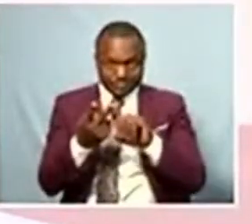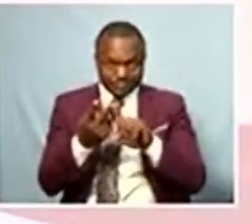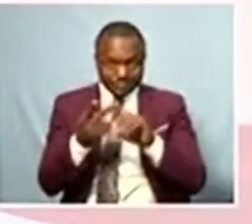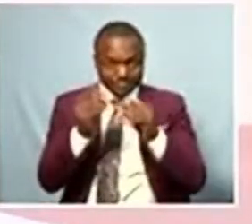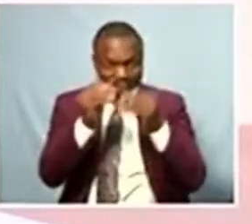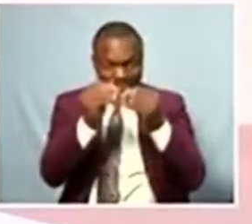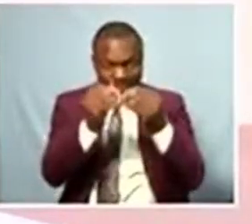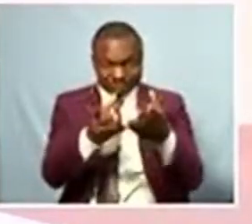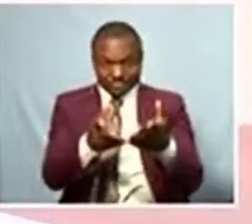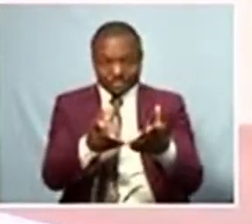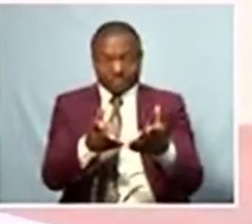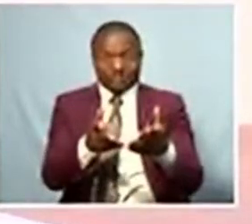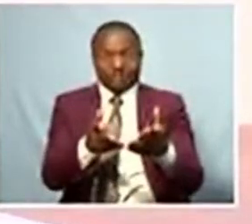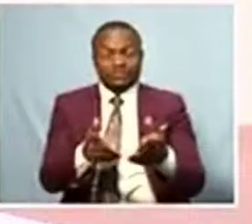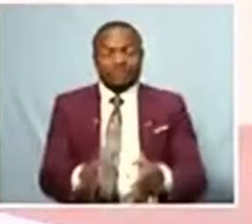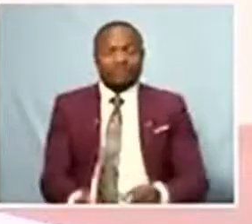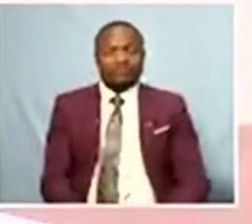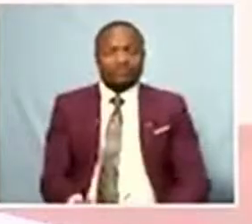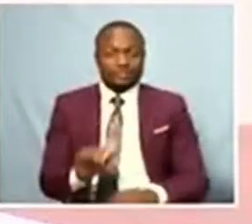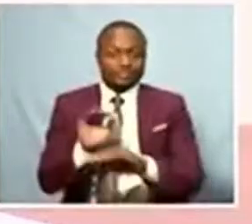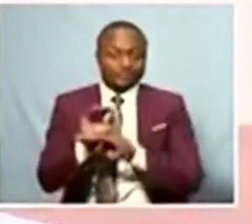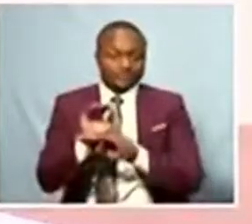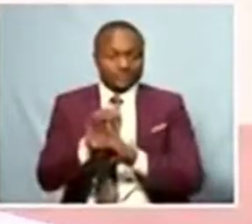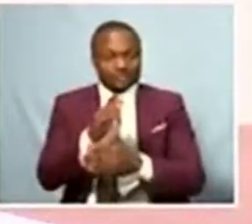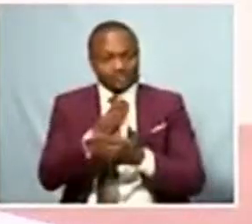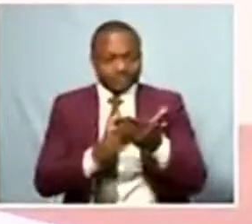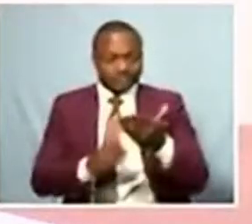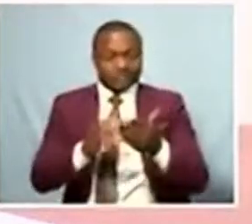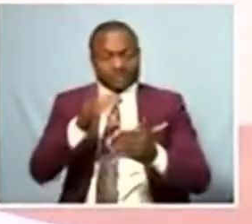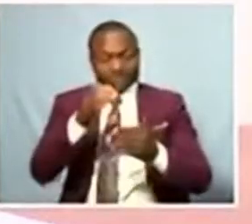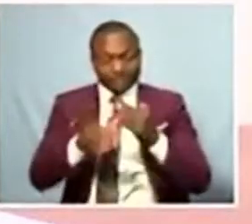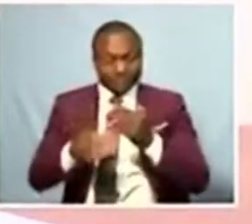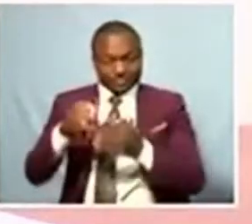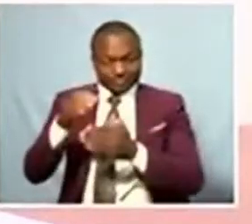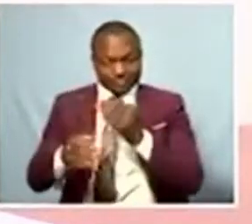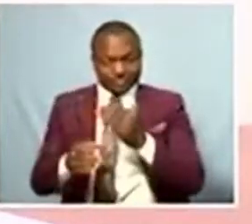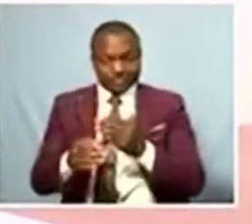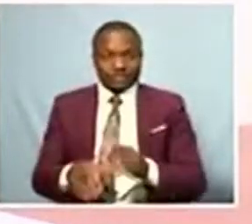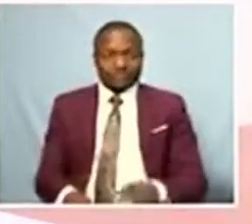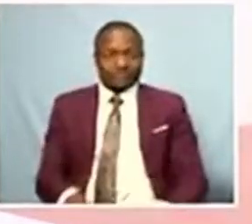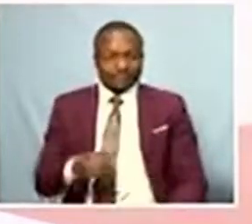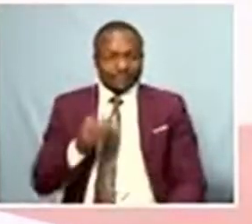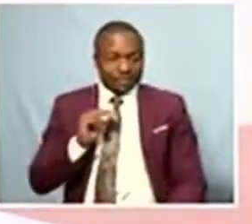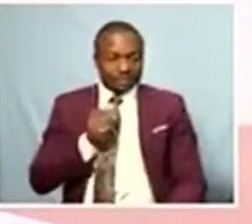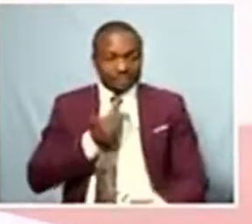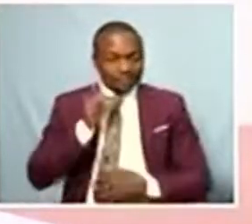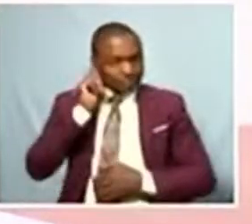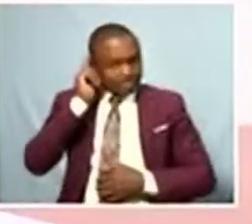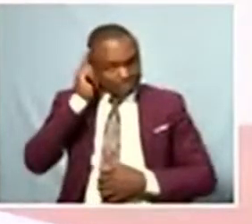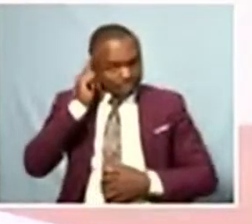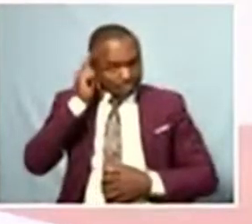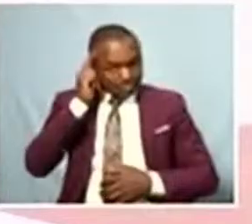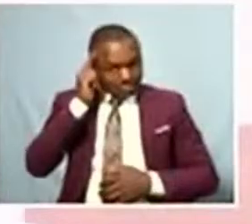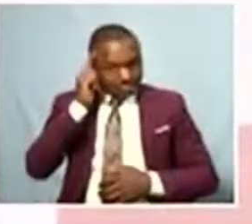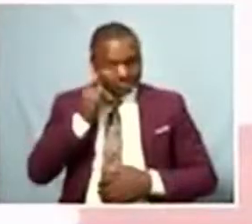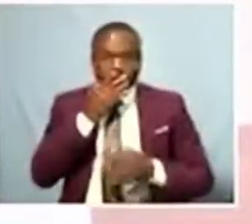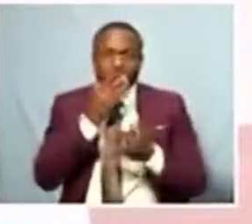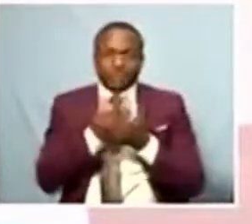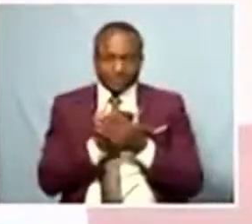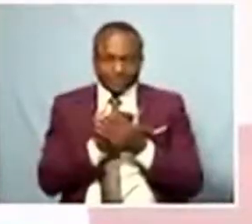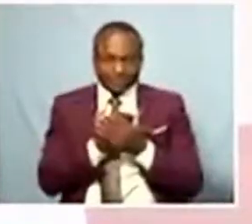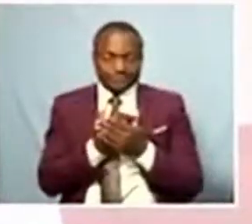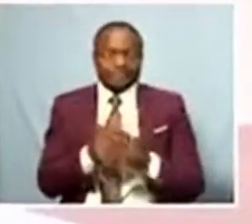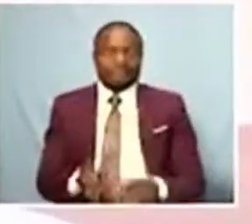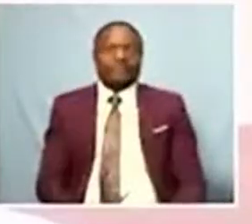give a comment on some of the clauses that we think are progressive.